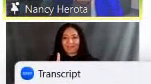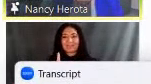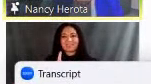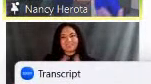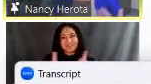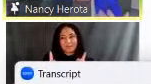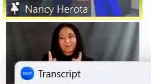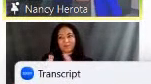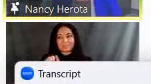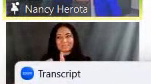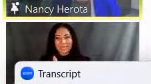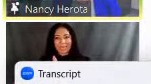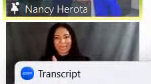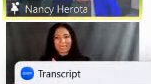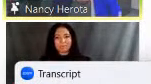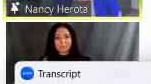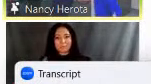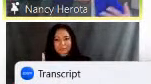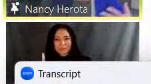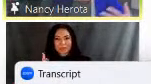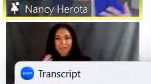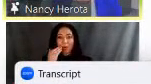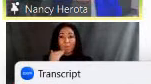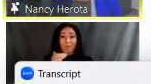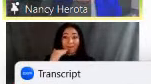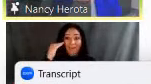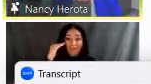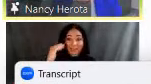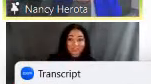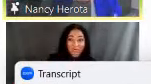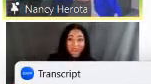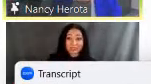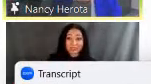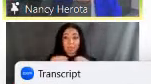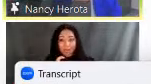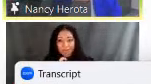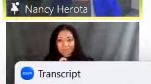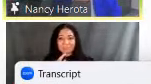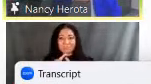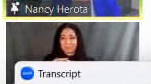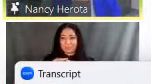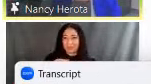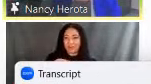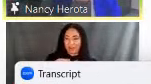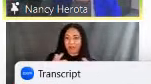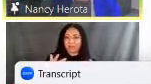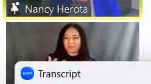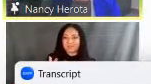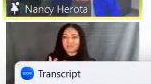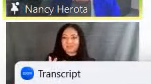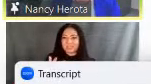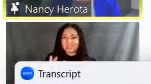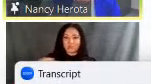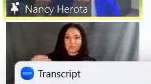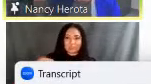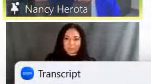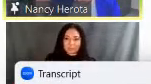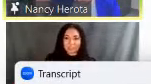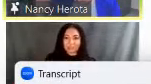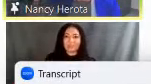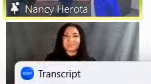preschool. I know with Head Start, it's even more complex because depending on the grantee in California, the reimbursement